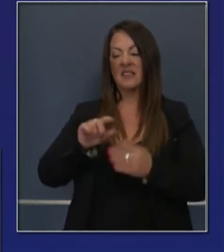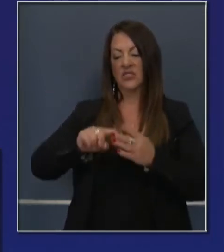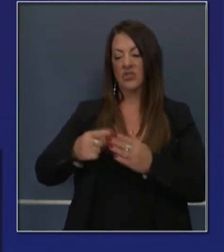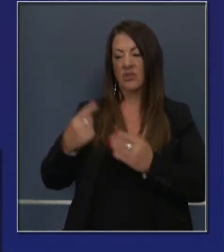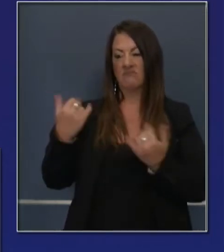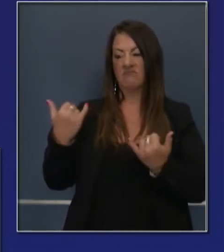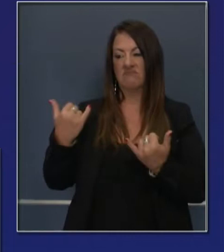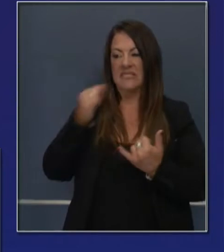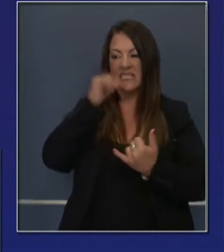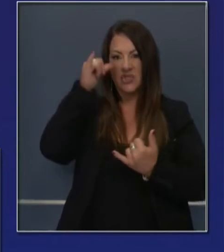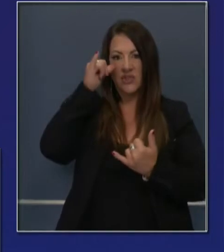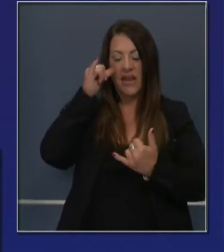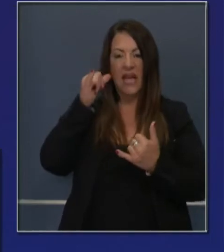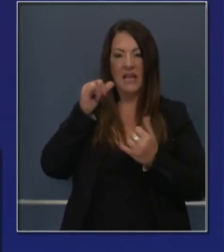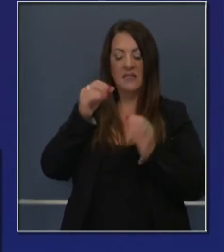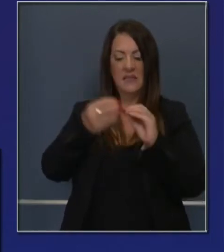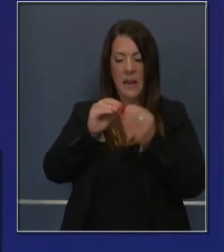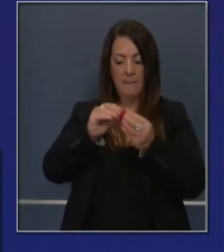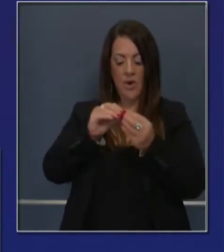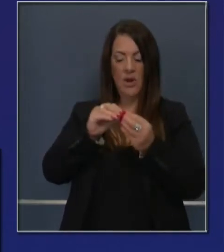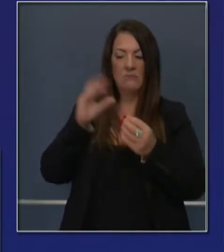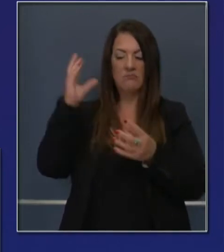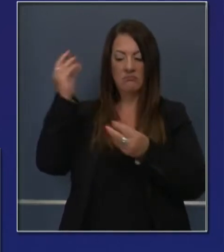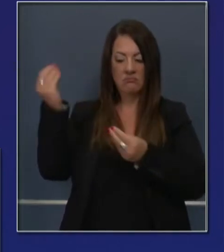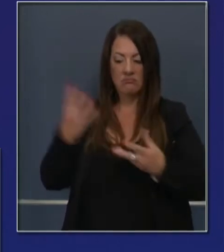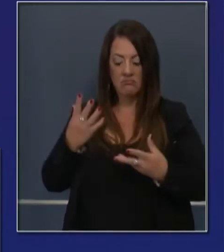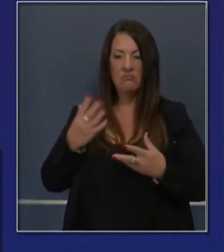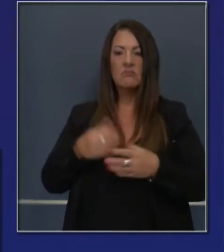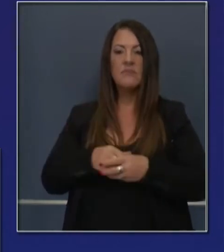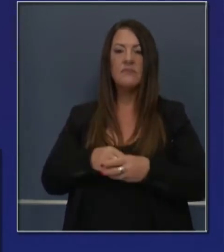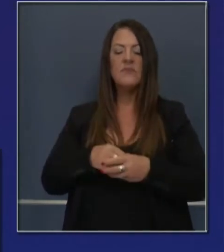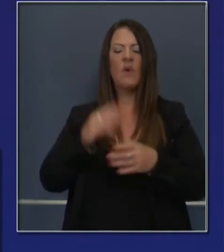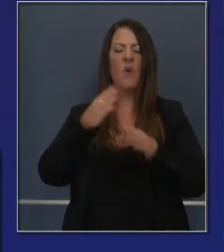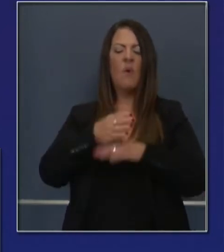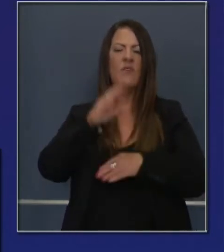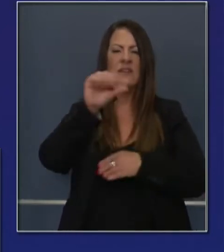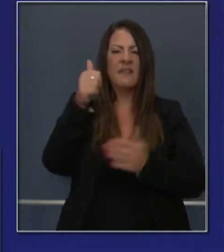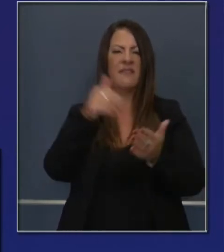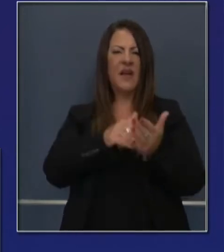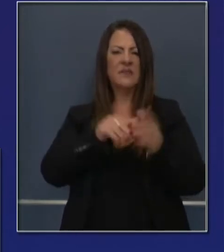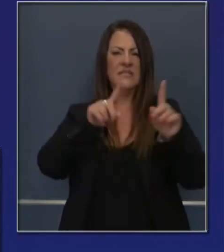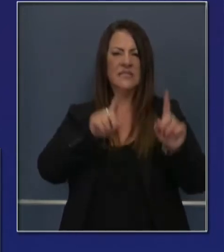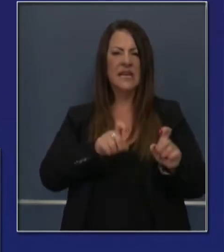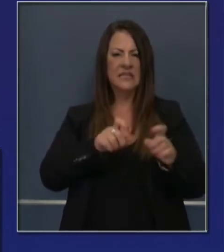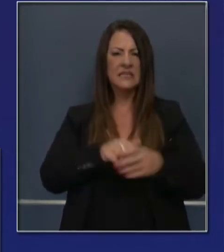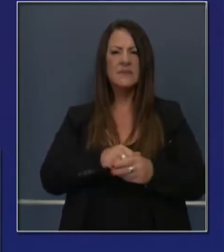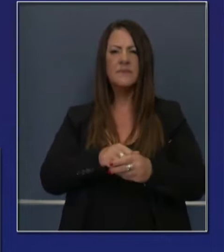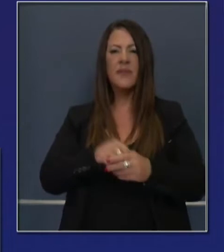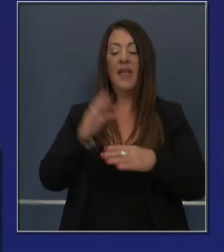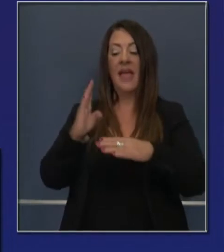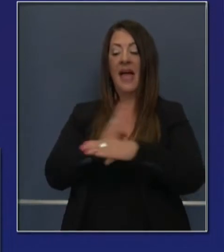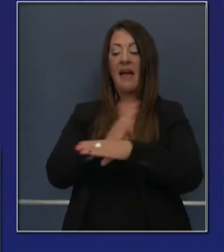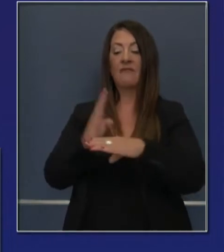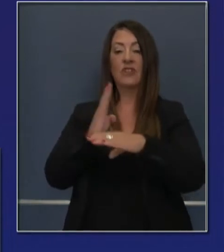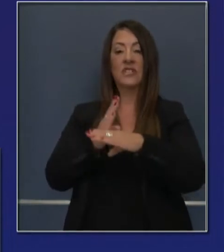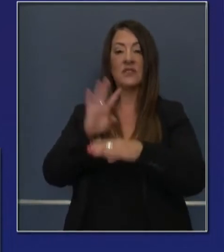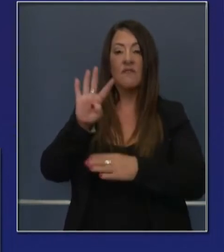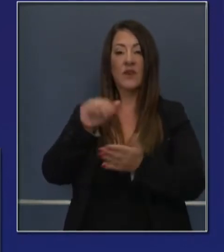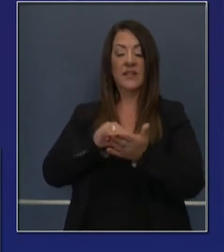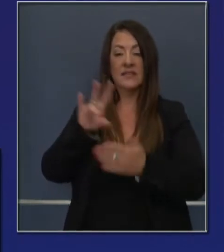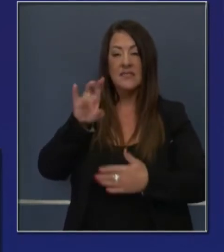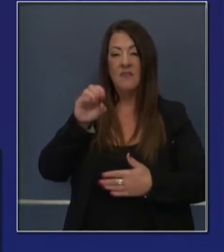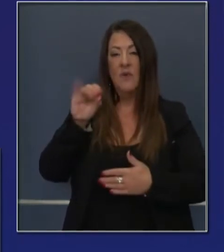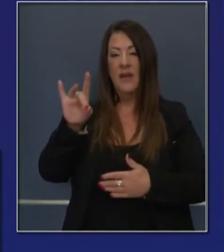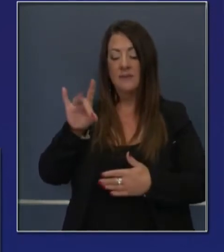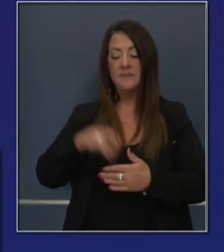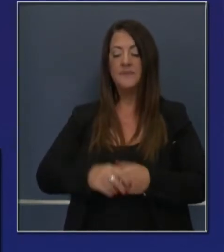4,255, and that's based upon over roughly 110,000 tests that came in. Over